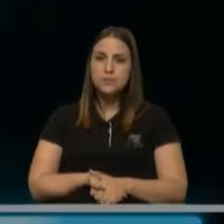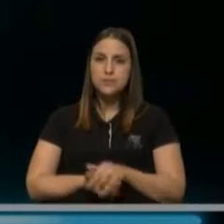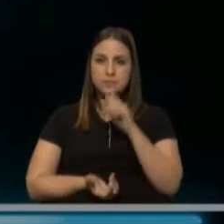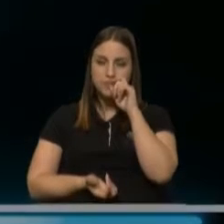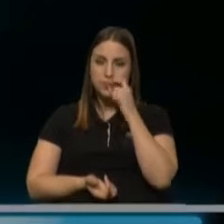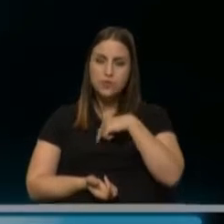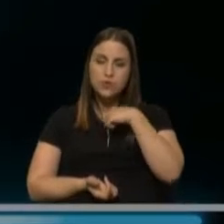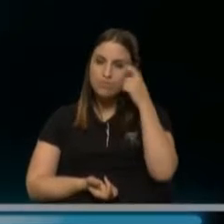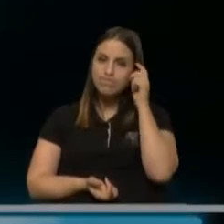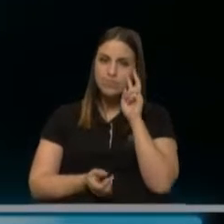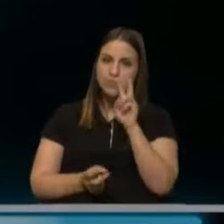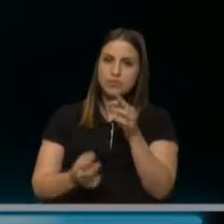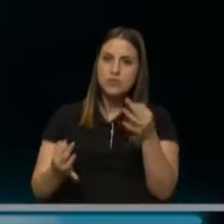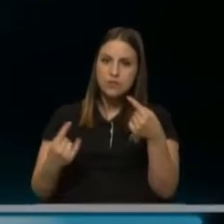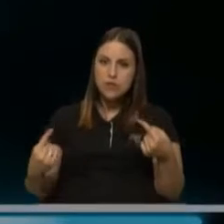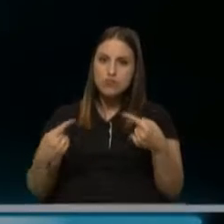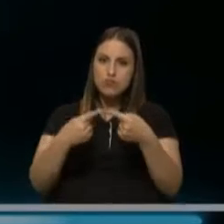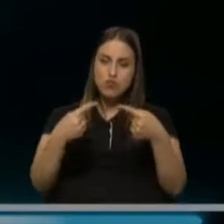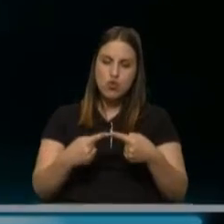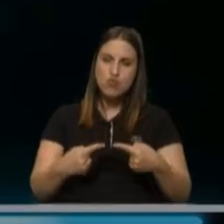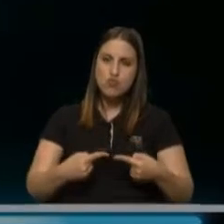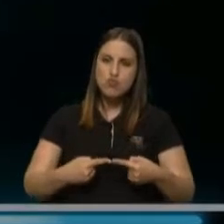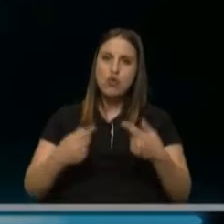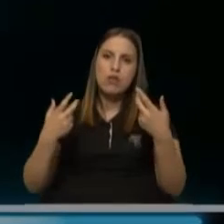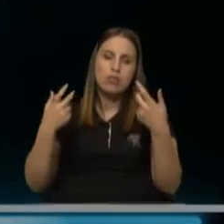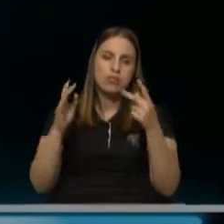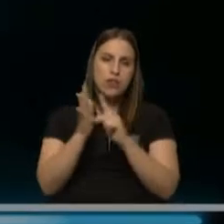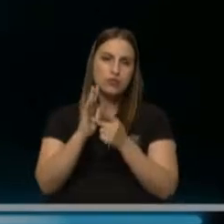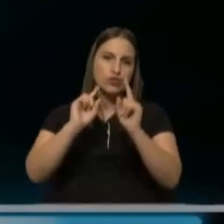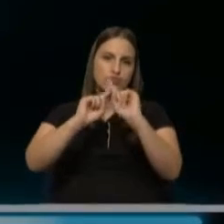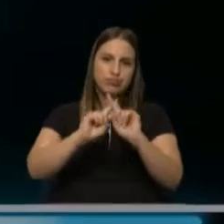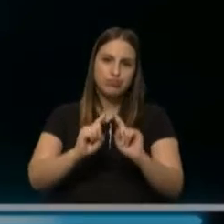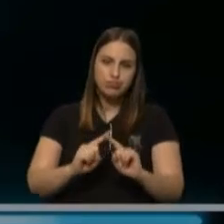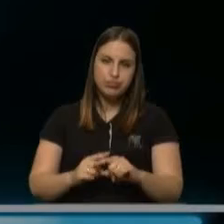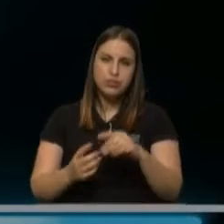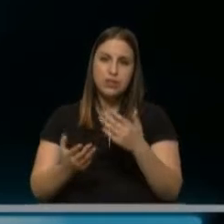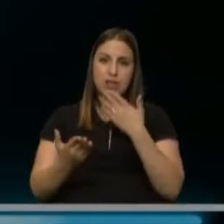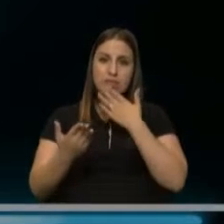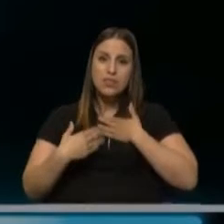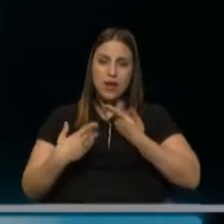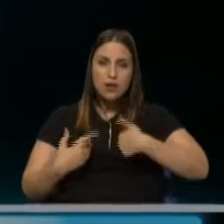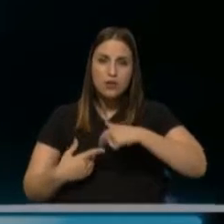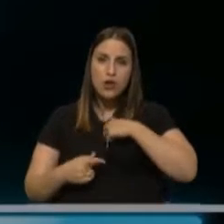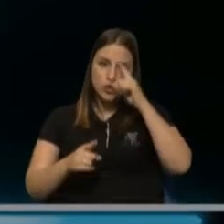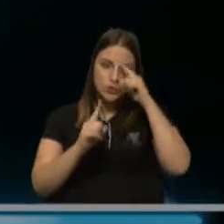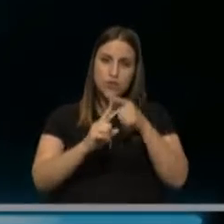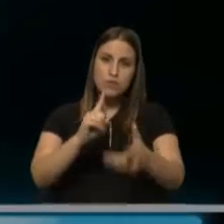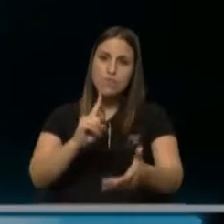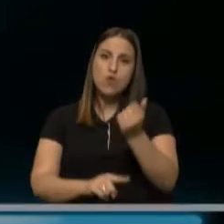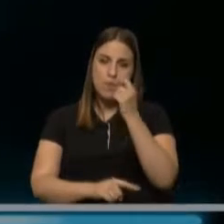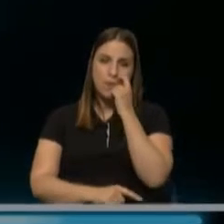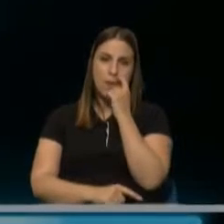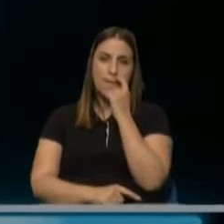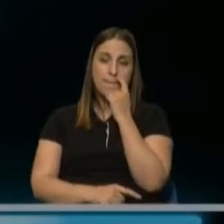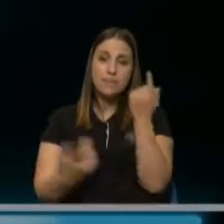We see the intersections of different technologies can bring the innovation to us to achieve this goal. With